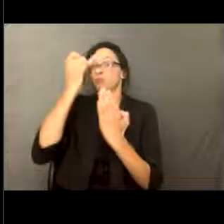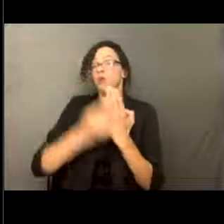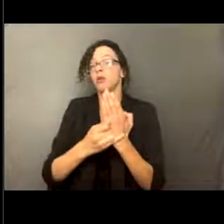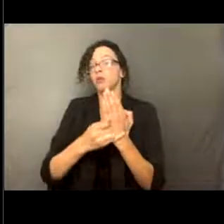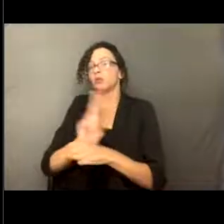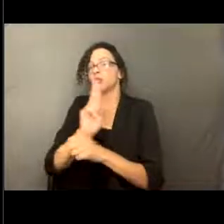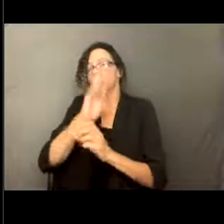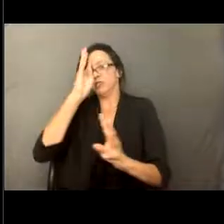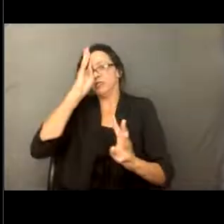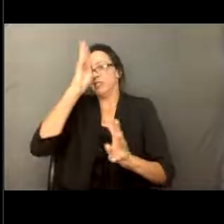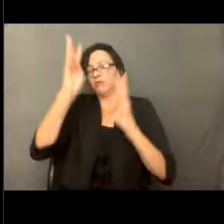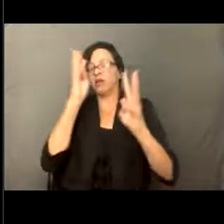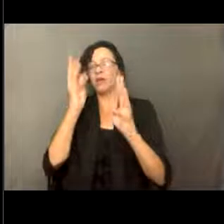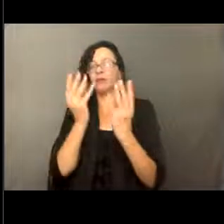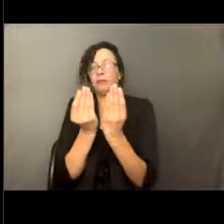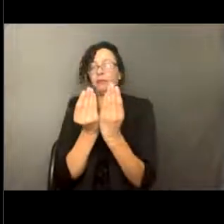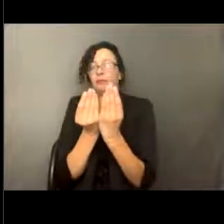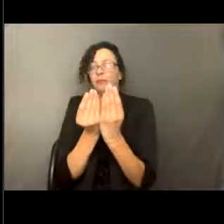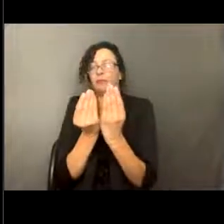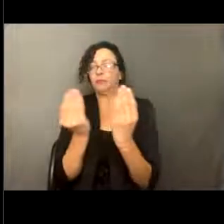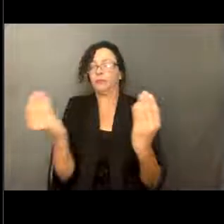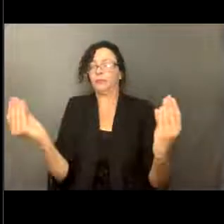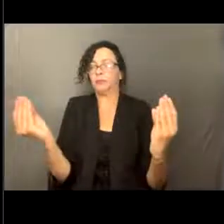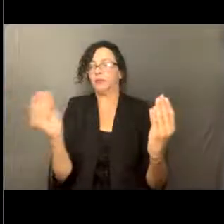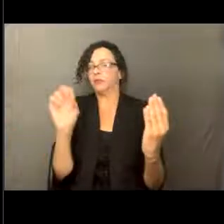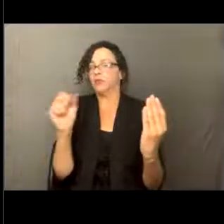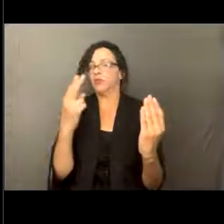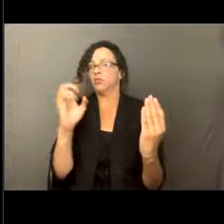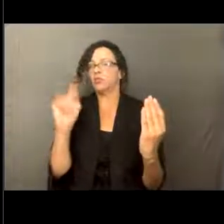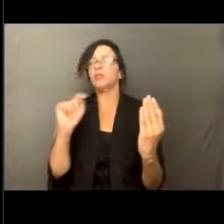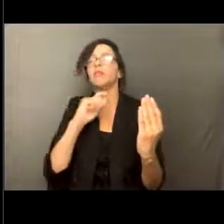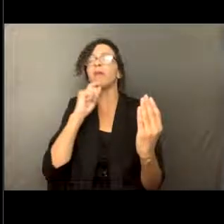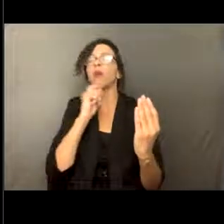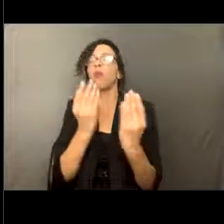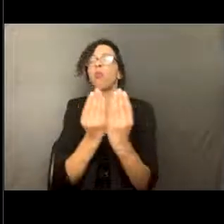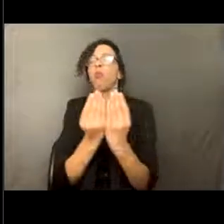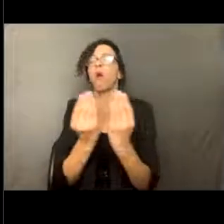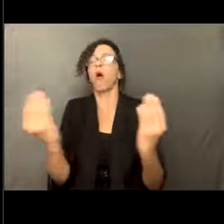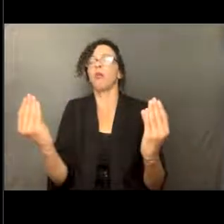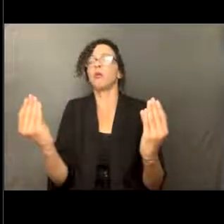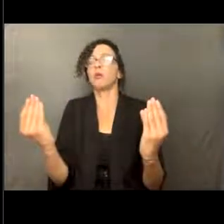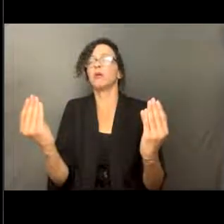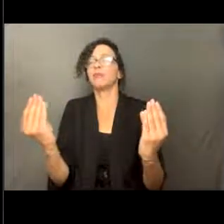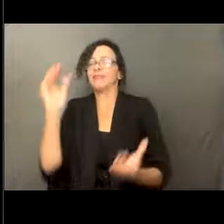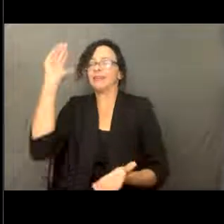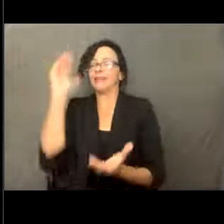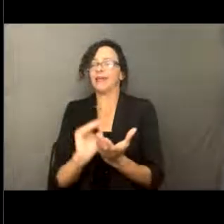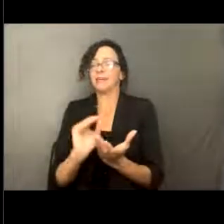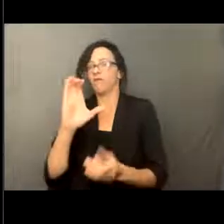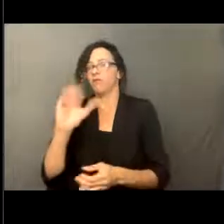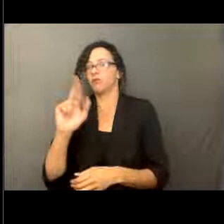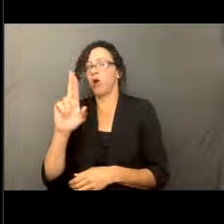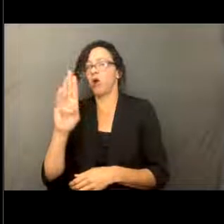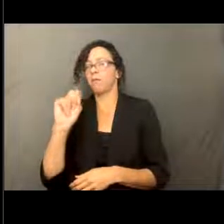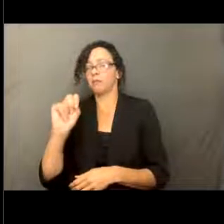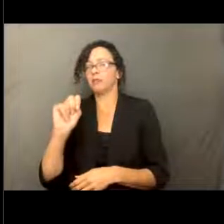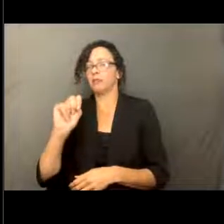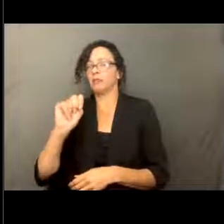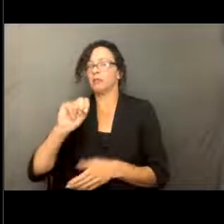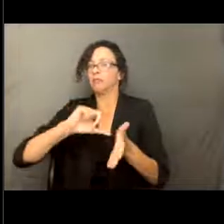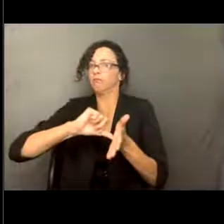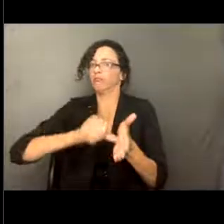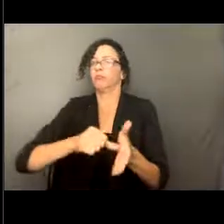minimize the footprint. And this project is also part of our construction manager, general contractor, you may know that as